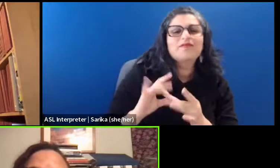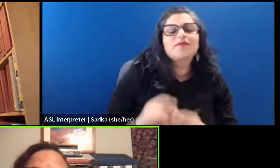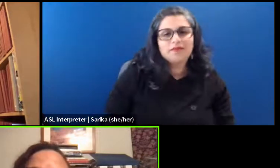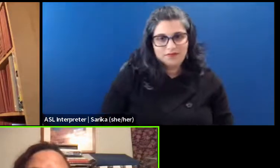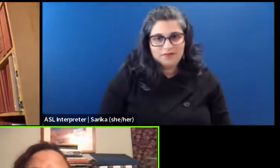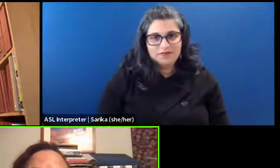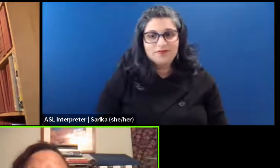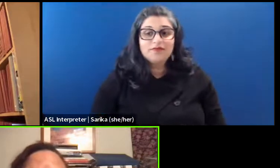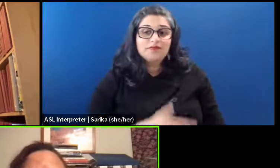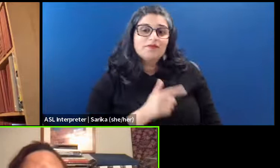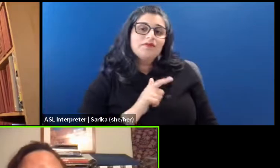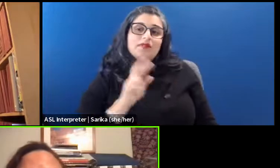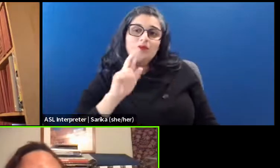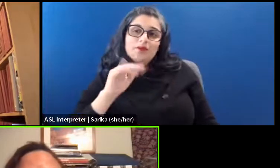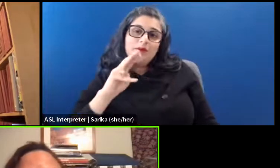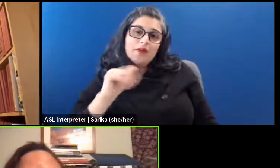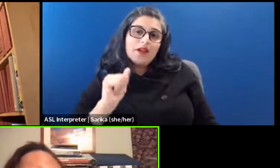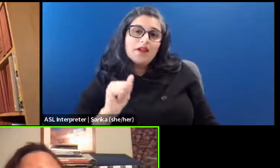Mm-hmm. Yeah, and I think that